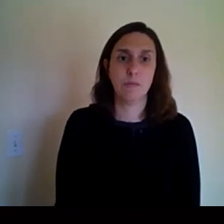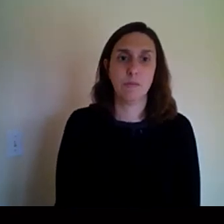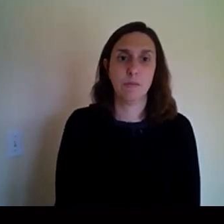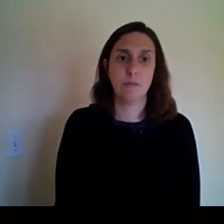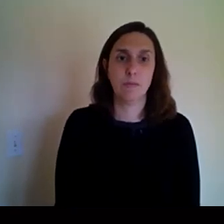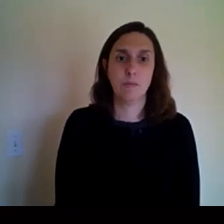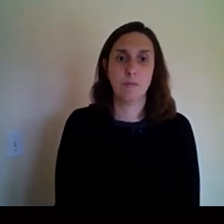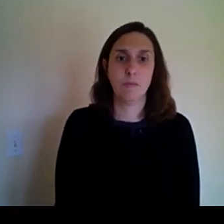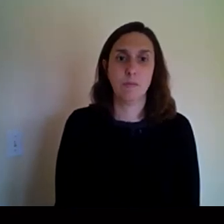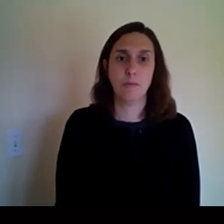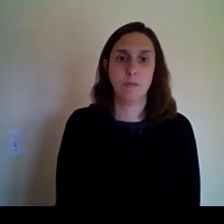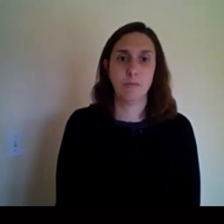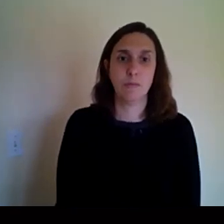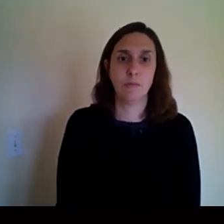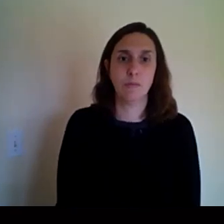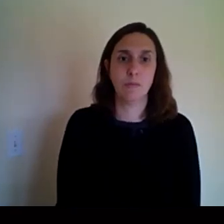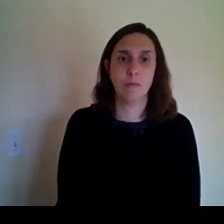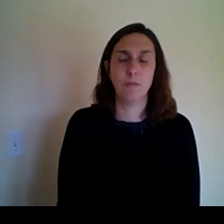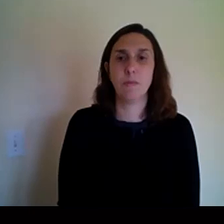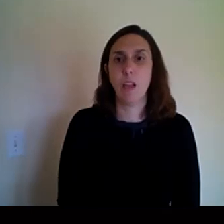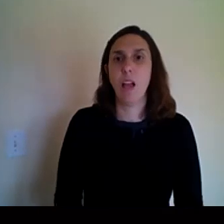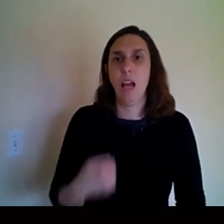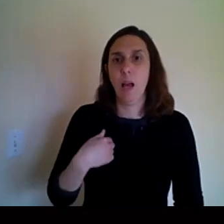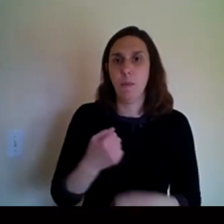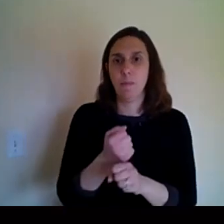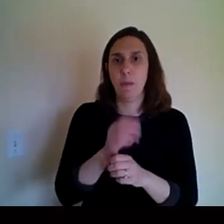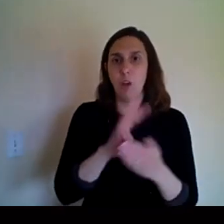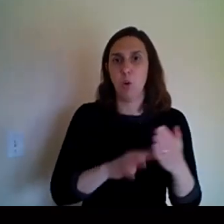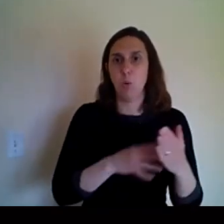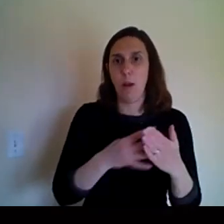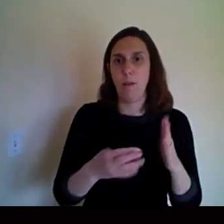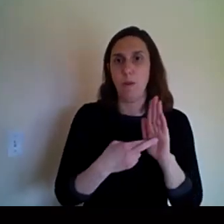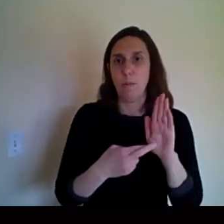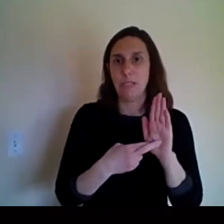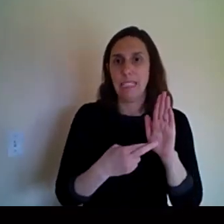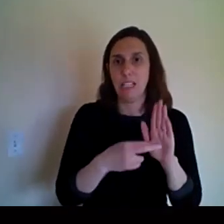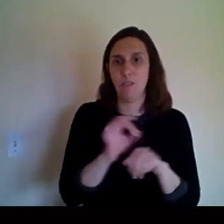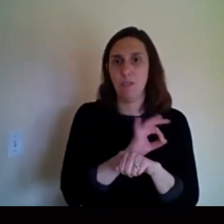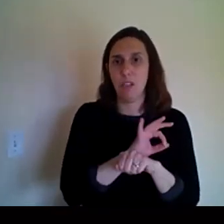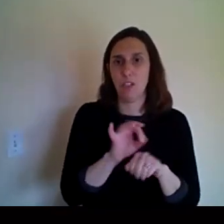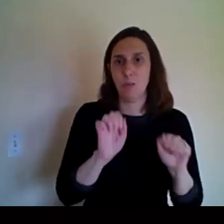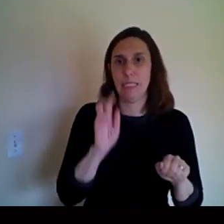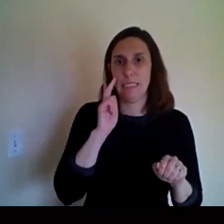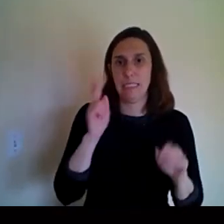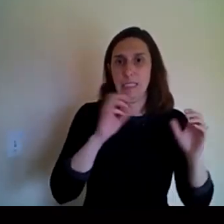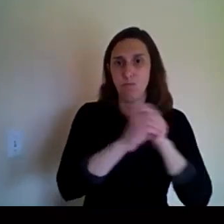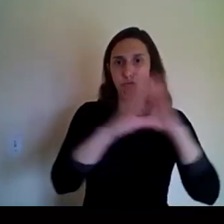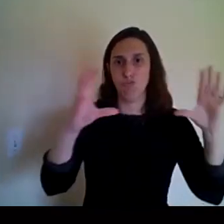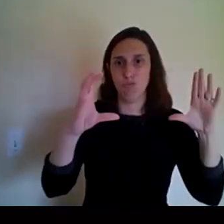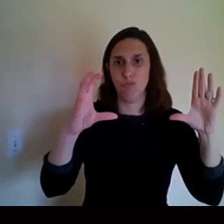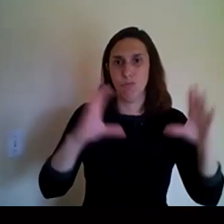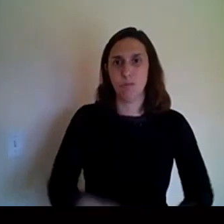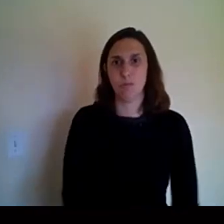When we had functions, I'll do a graphical representation of a function because we can talk a lot about our function